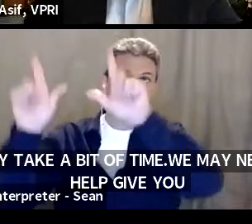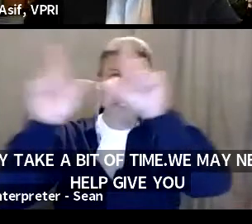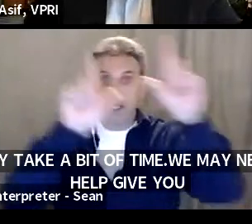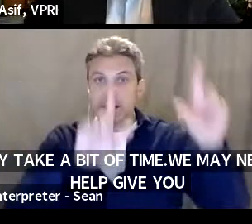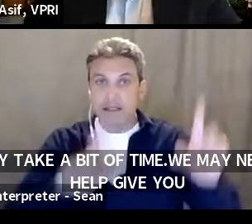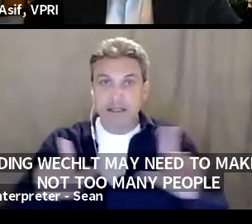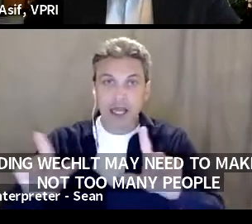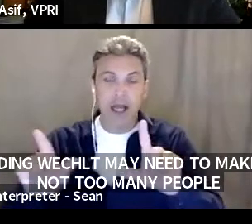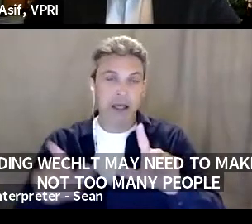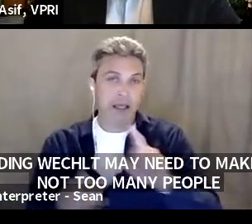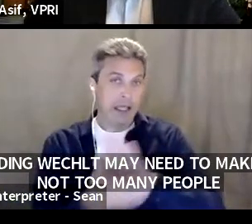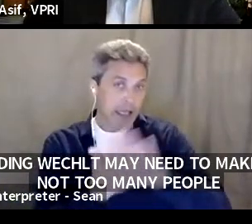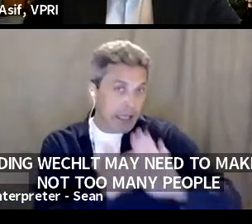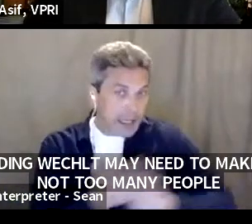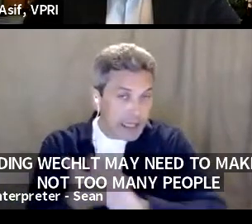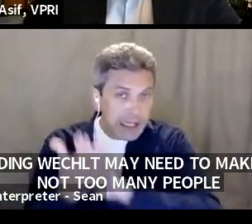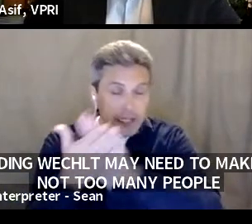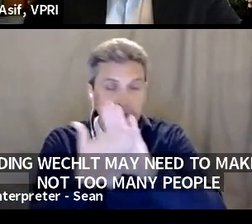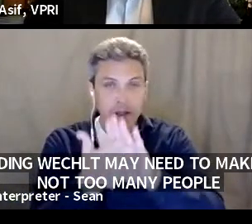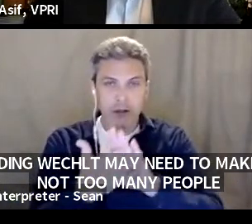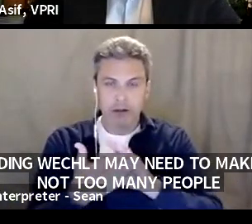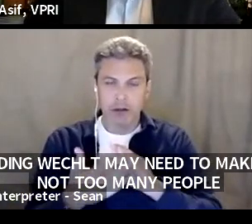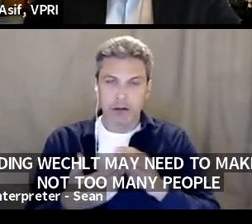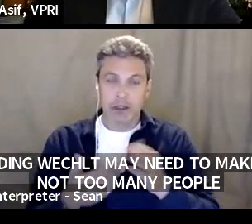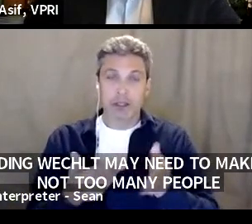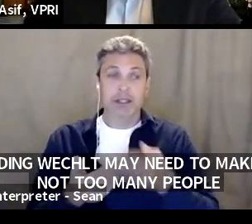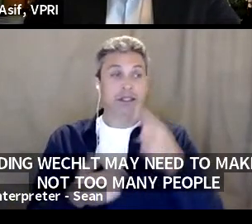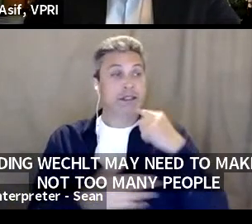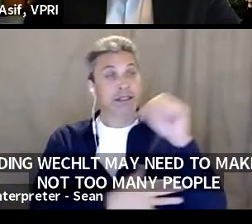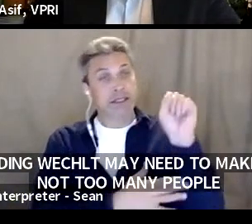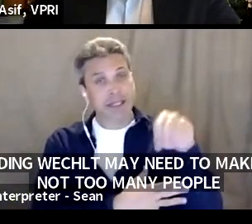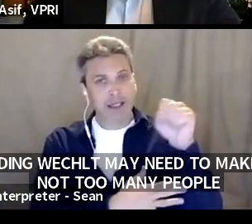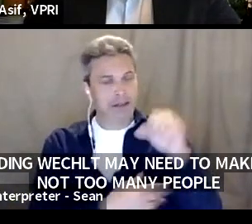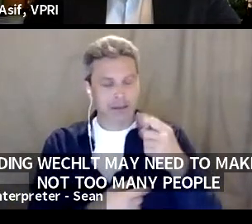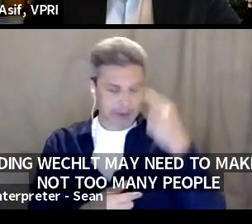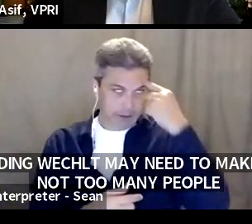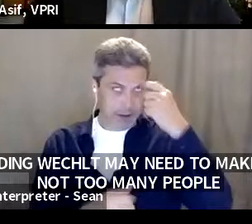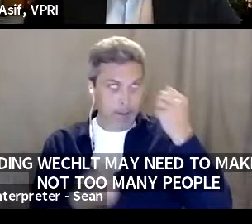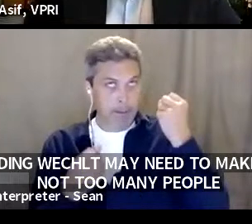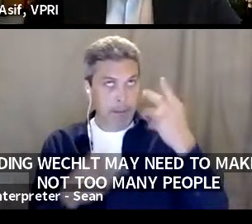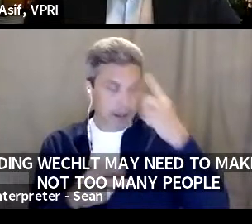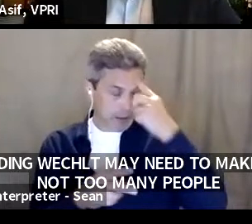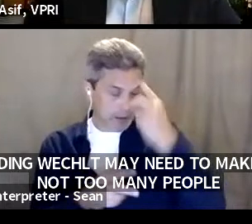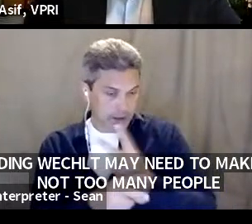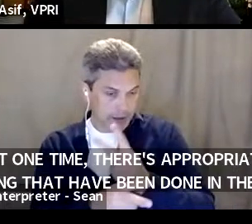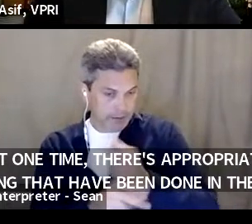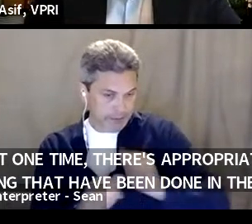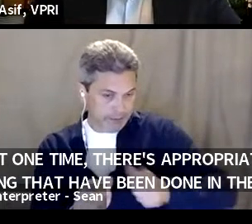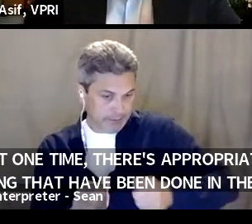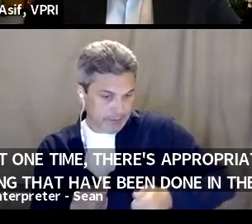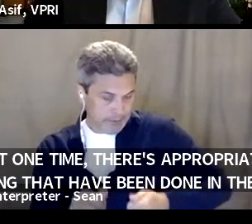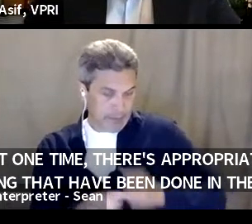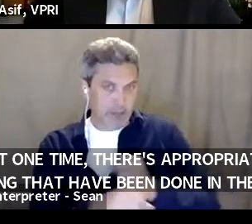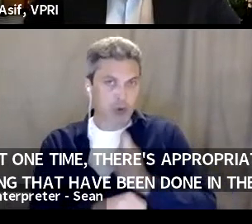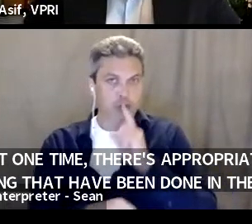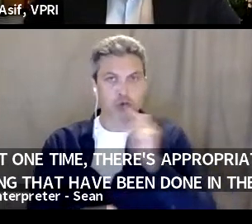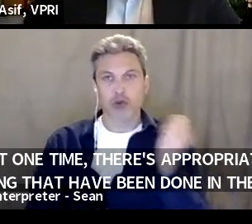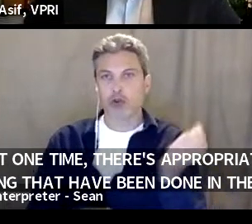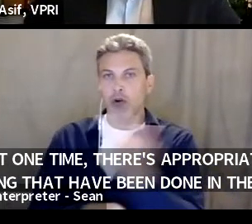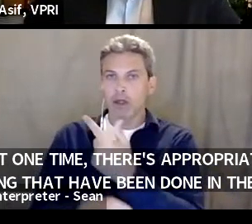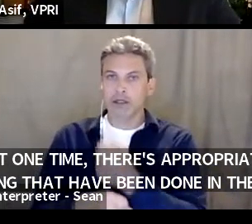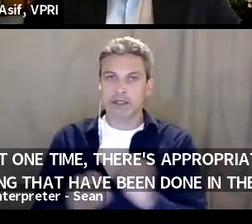space. So there's a lot of considerations to make sure we can do this in a way that keeps everybody safe, but please use the